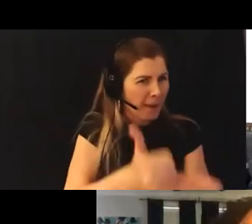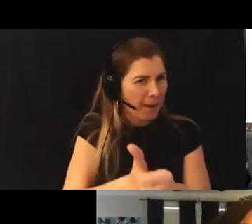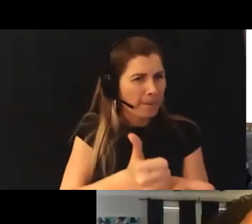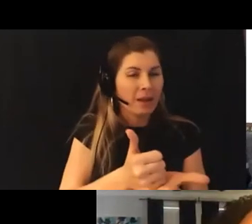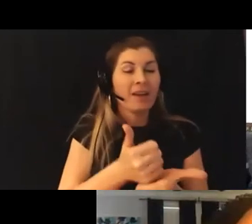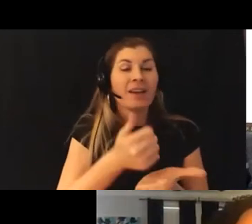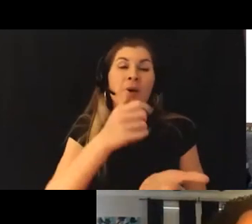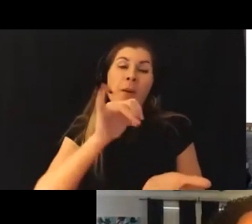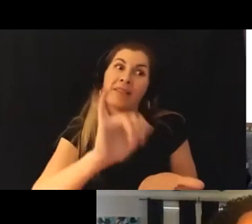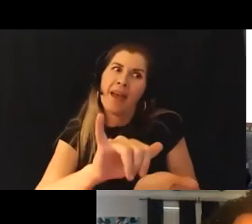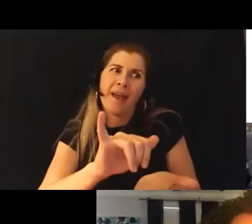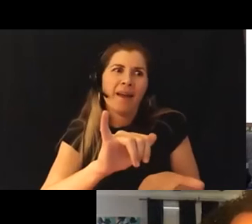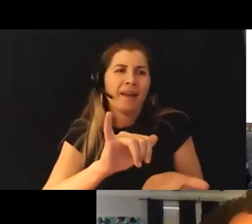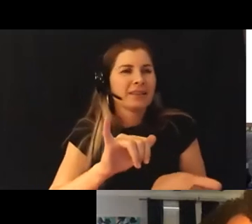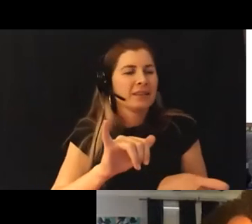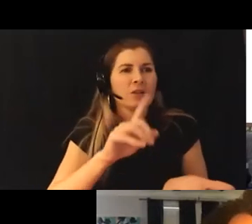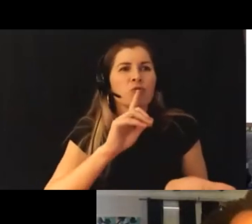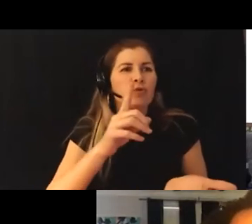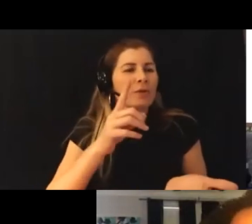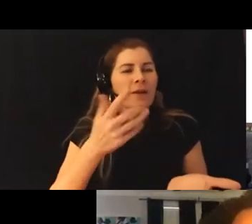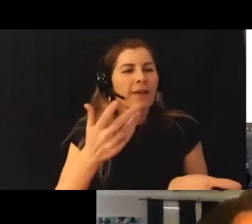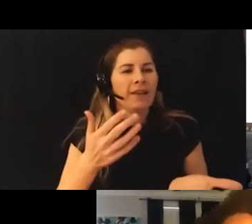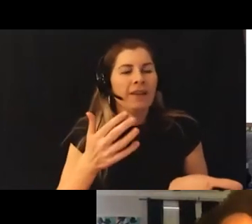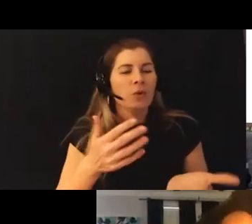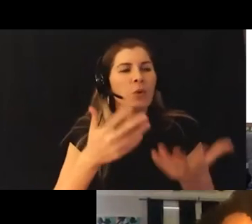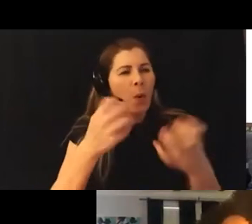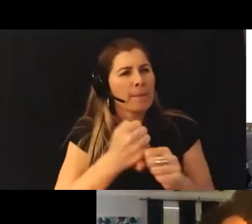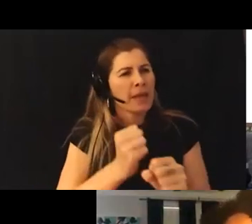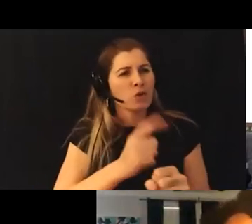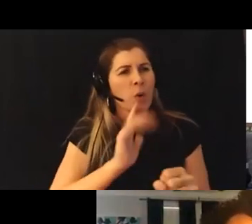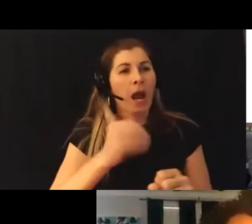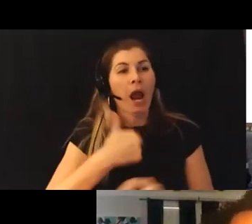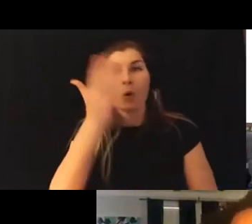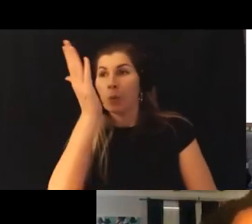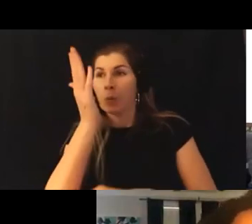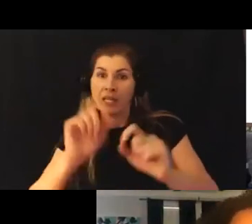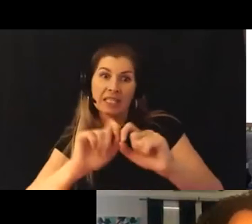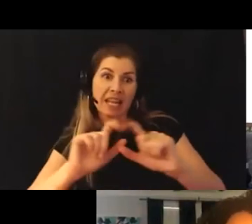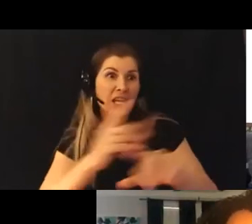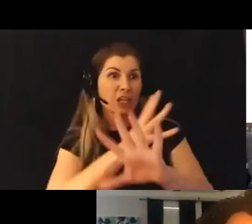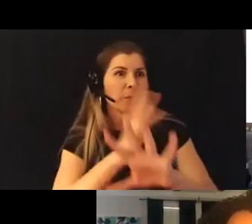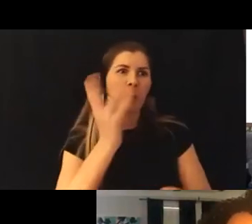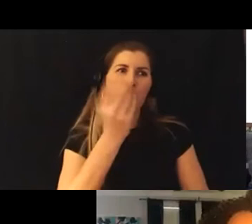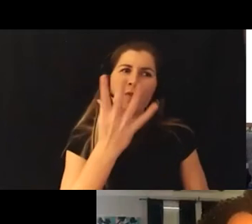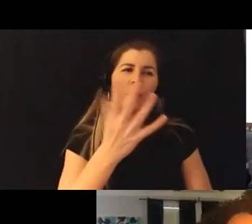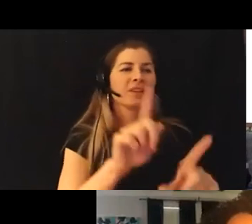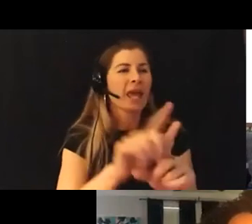technology, especially in the presentation, we want to make sure that the presentations are beautiful and artful, just the same way we do in person.